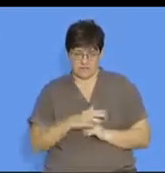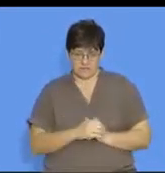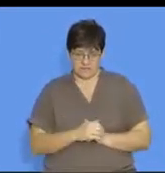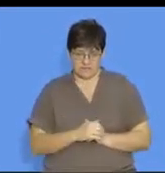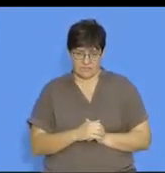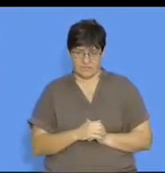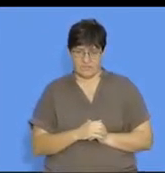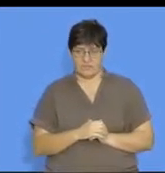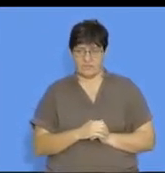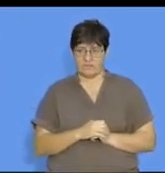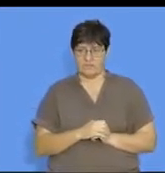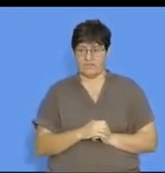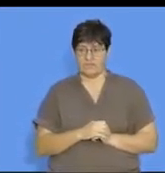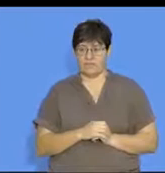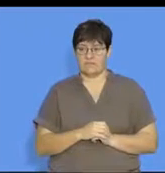okay?